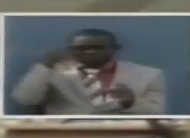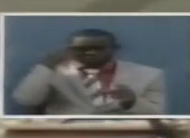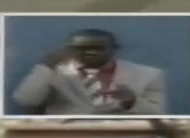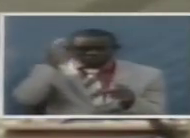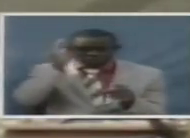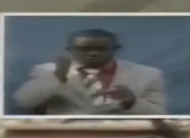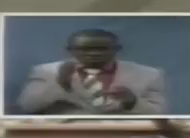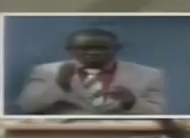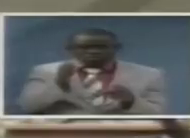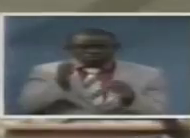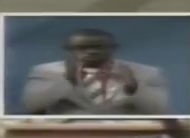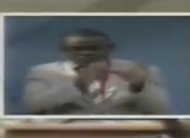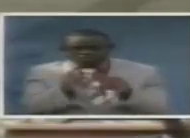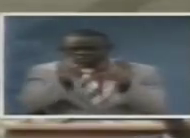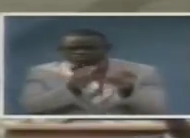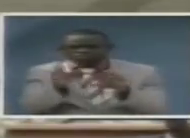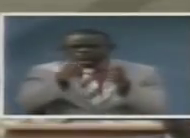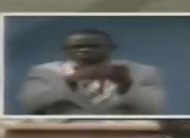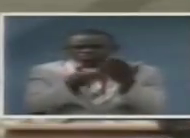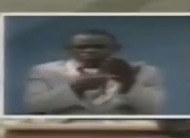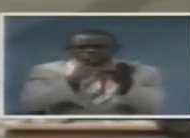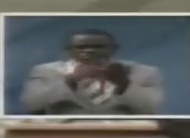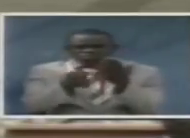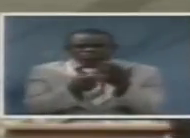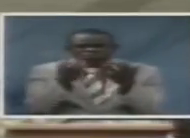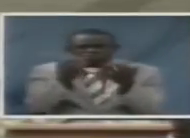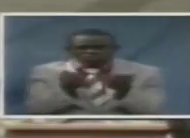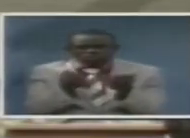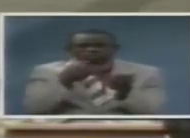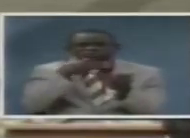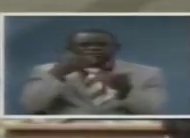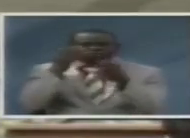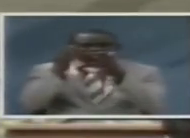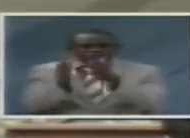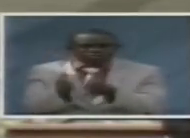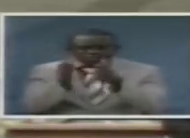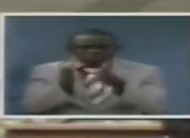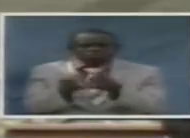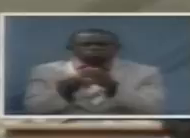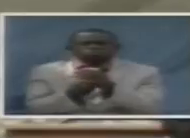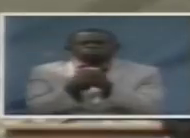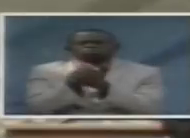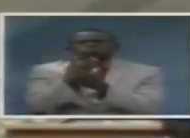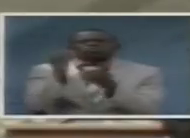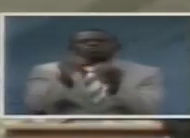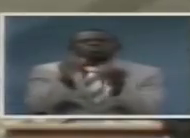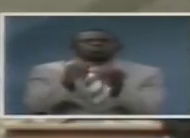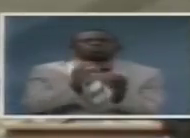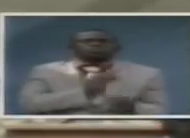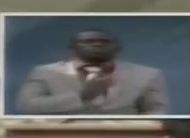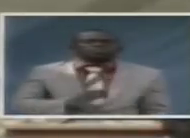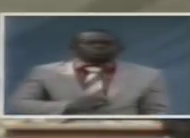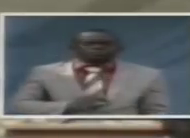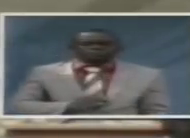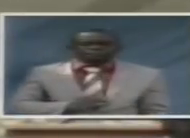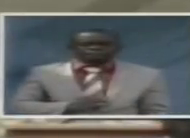at raising farmer productivity as well as realizing diversification within the sector.